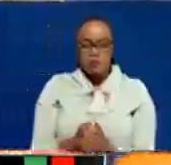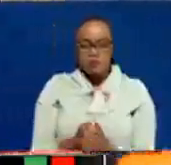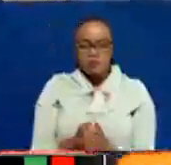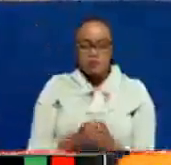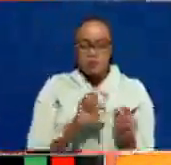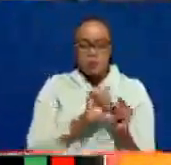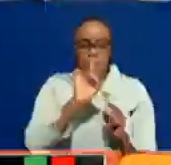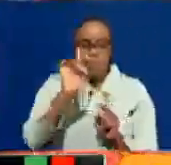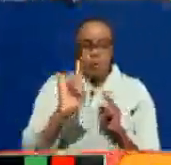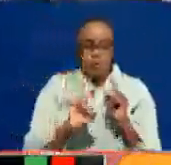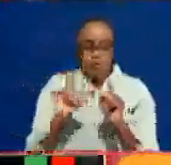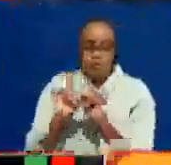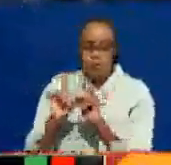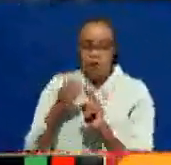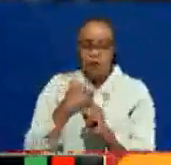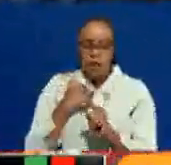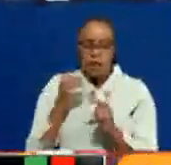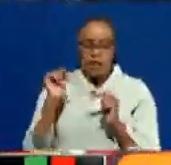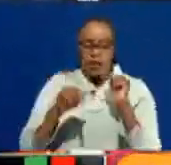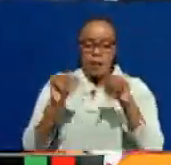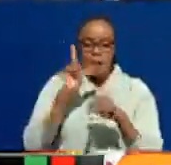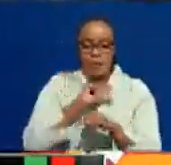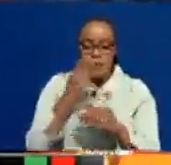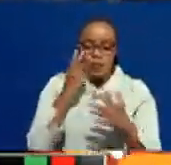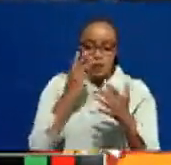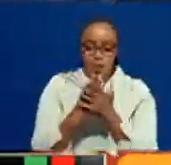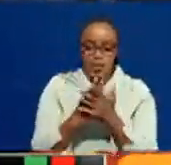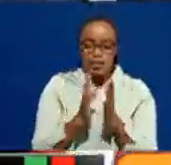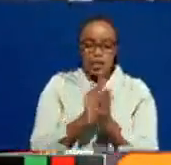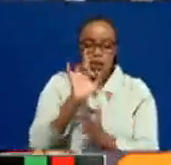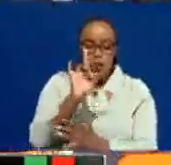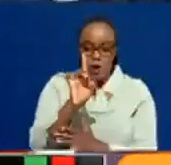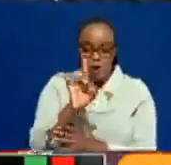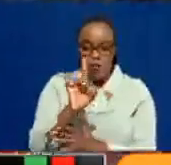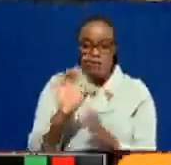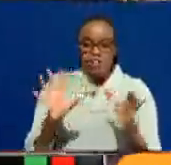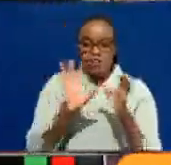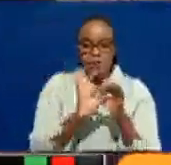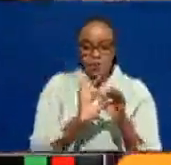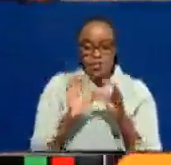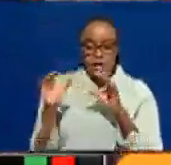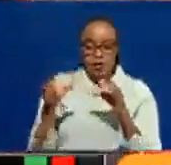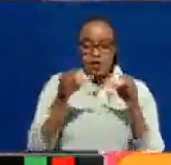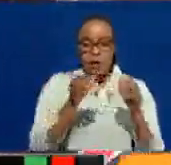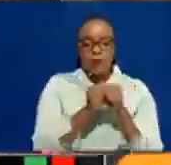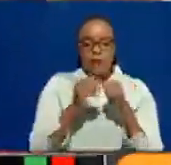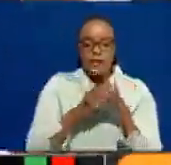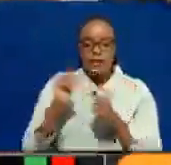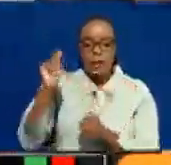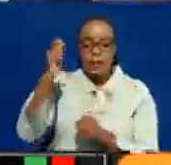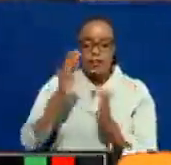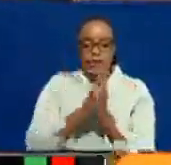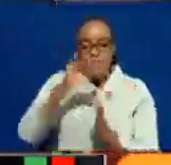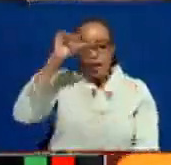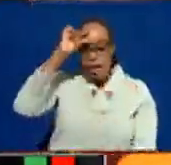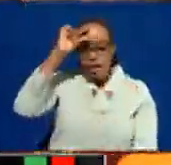One after the other, the leaders streamed in to bear witness as one of their own joined the fold. 19 heads of state and